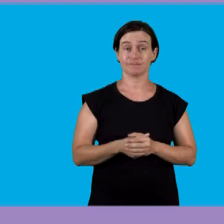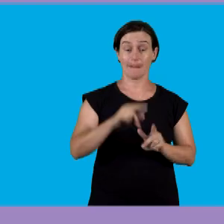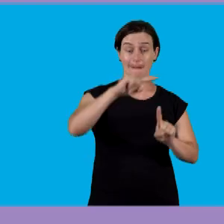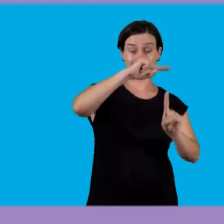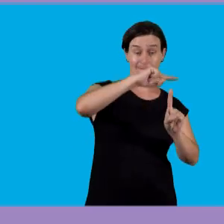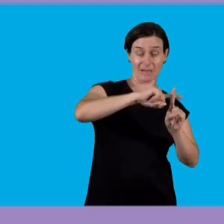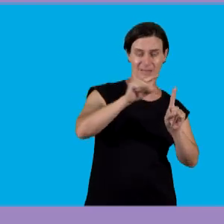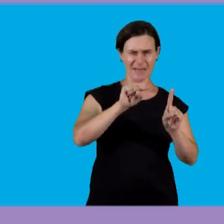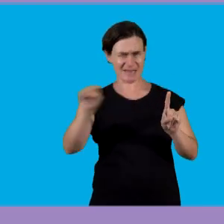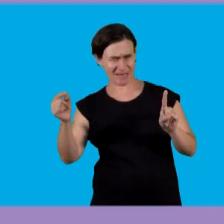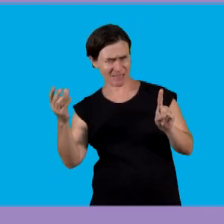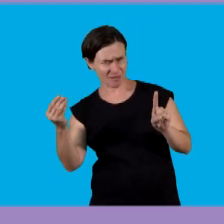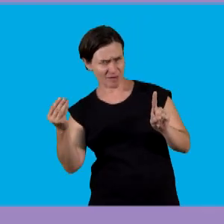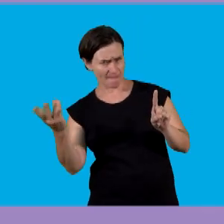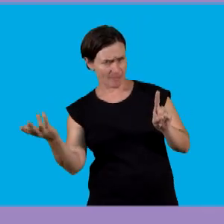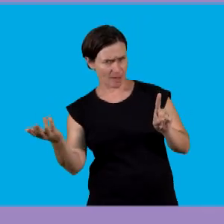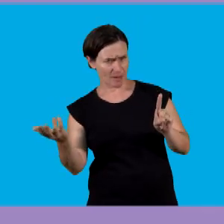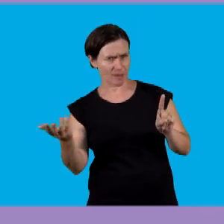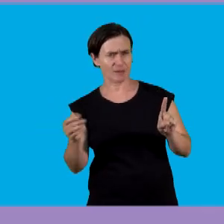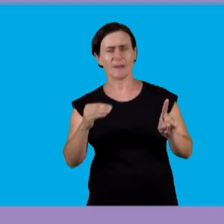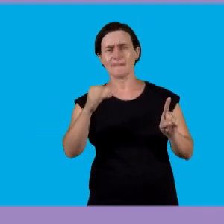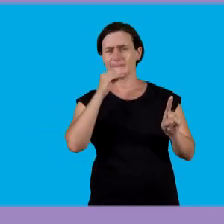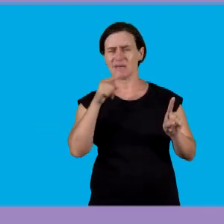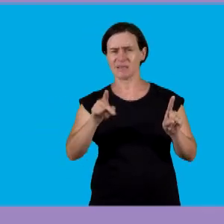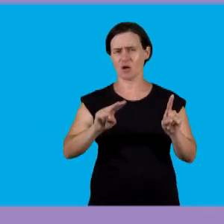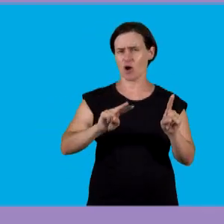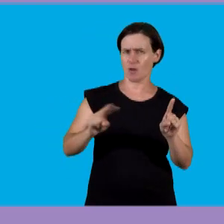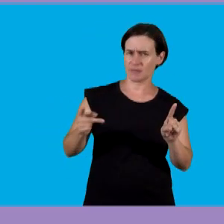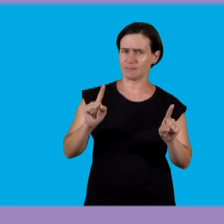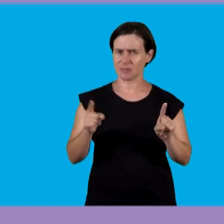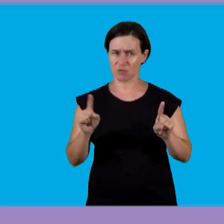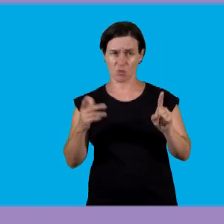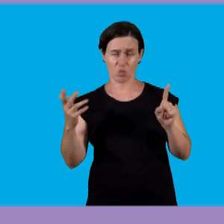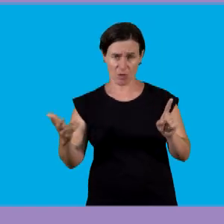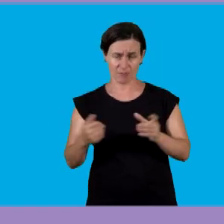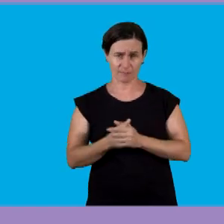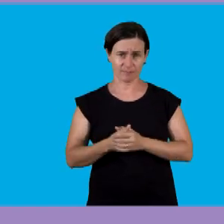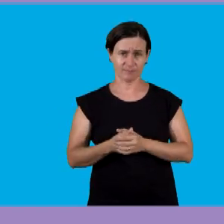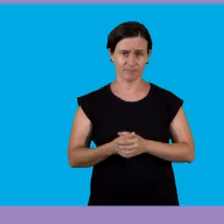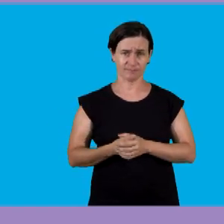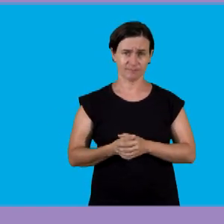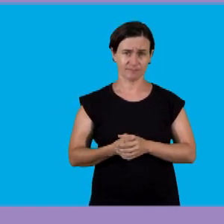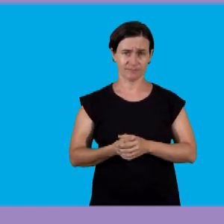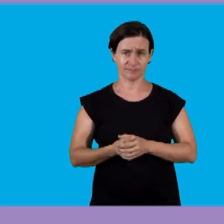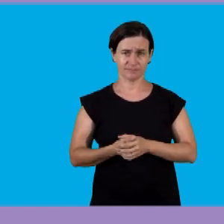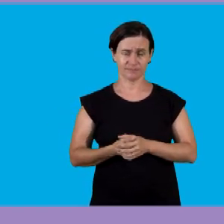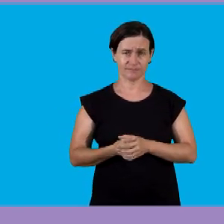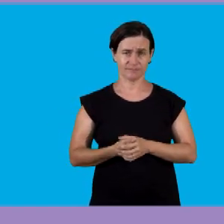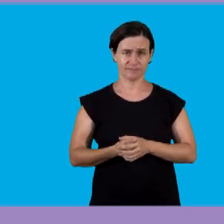negative number, which is the same as adding its additive inverse. So we are going